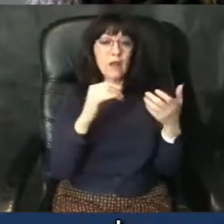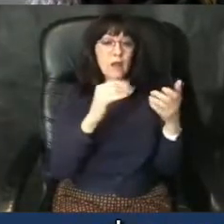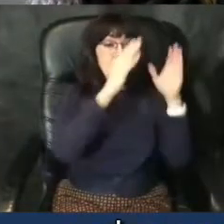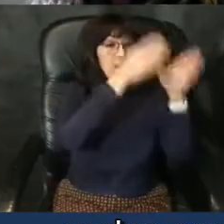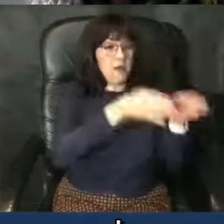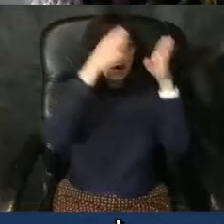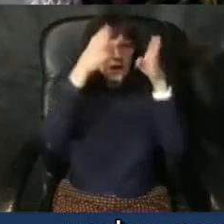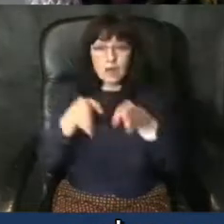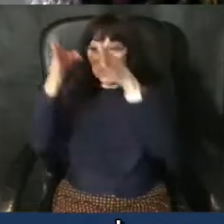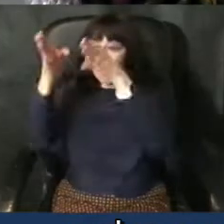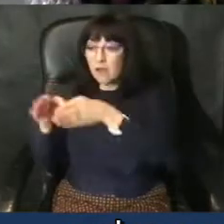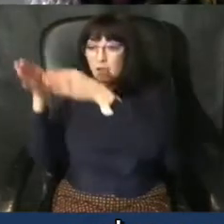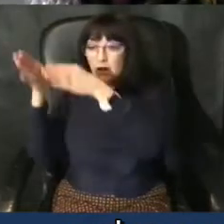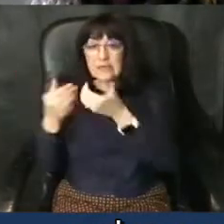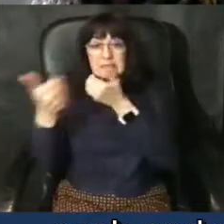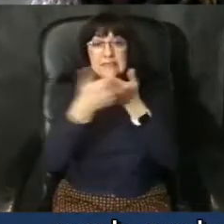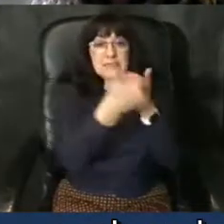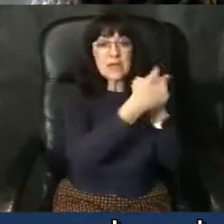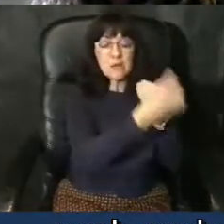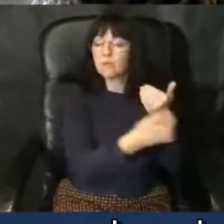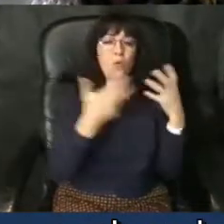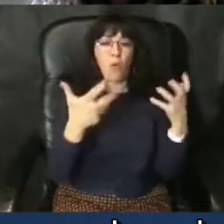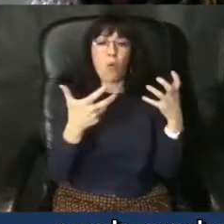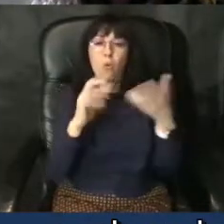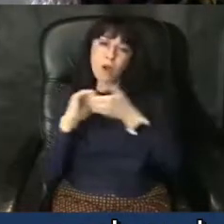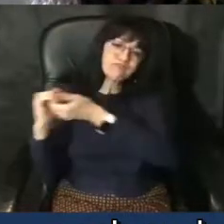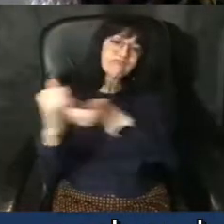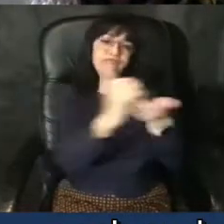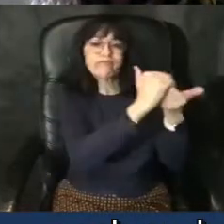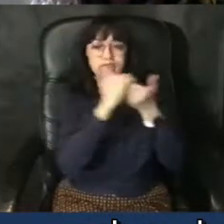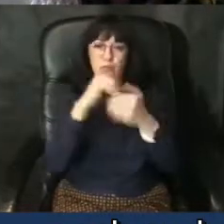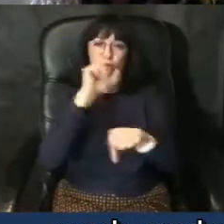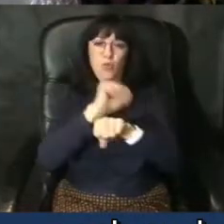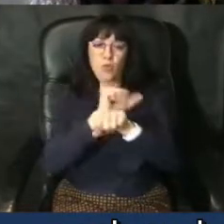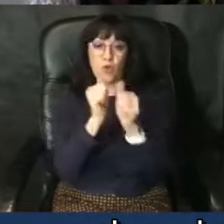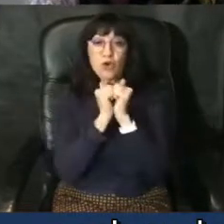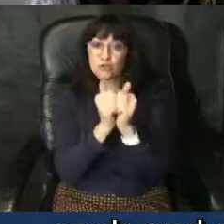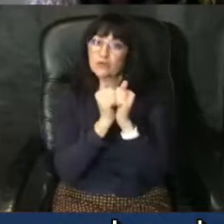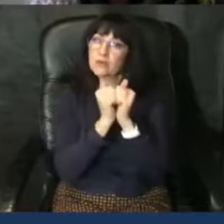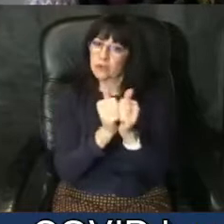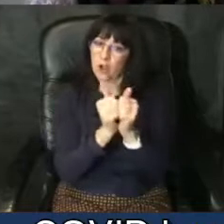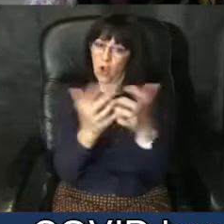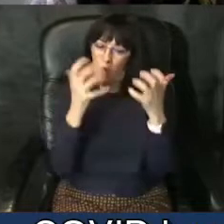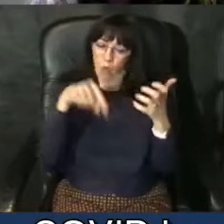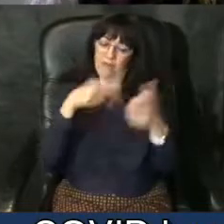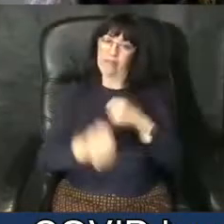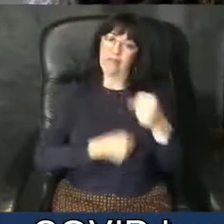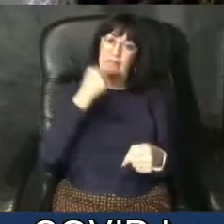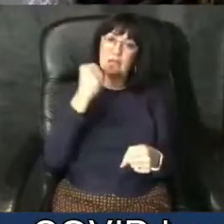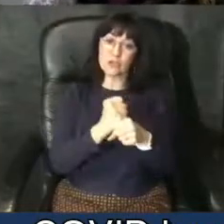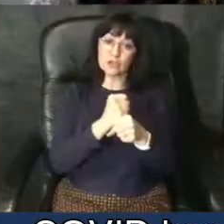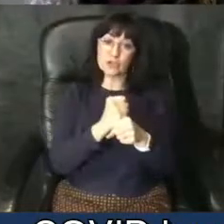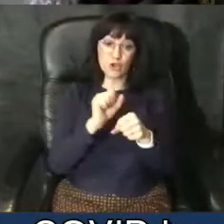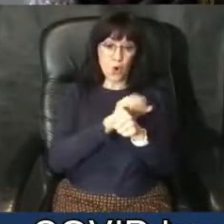meet that barrier of stigma. And so to each and every one of us, let's make it a challenge this year as COVID hopefully passes